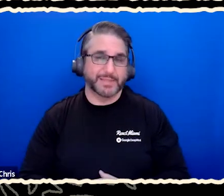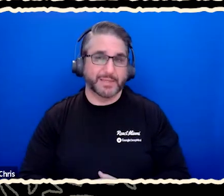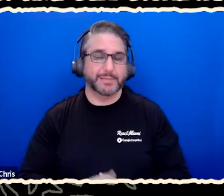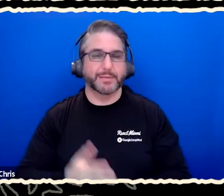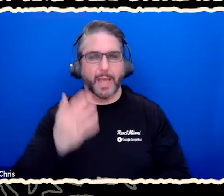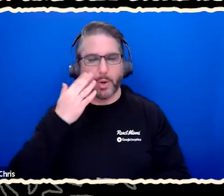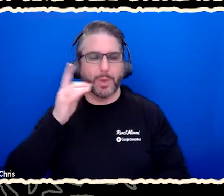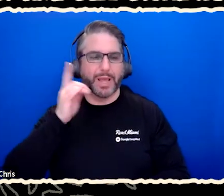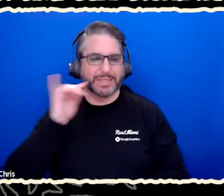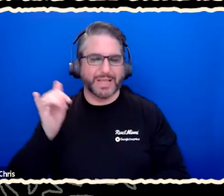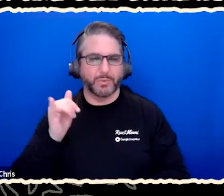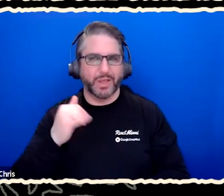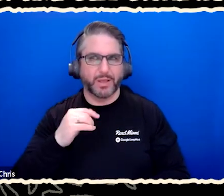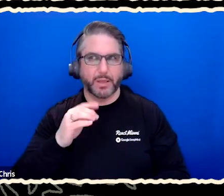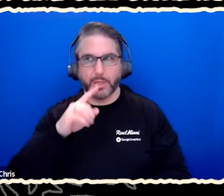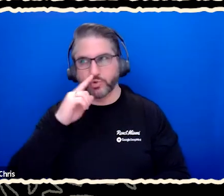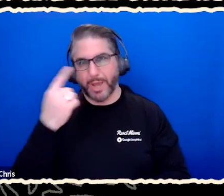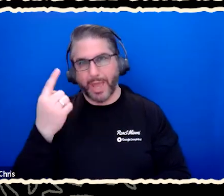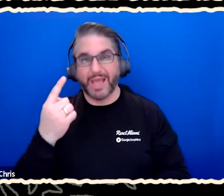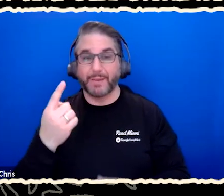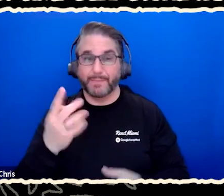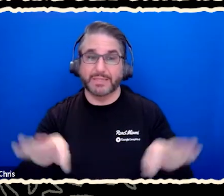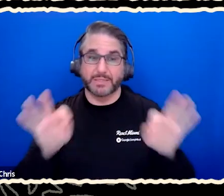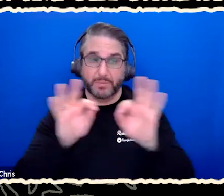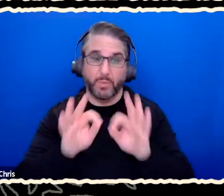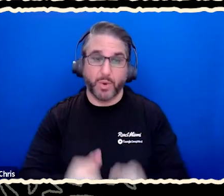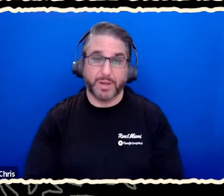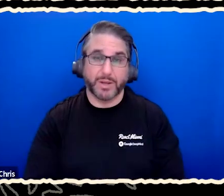like a drag, but it's really important to do that.